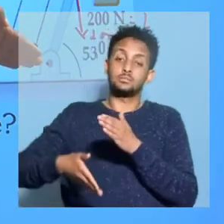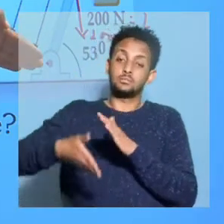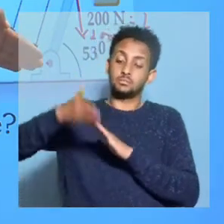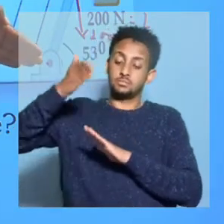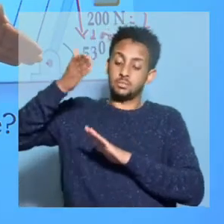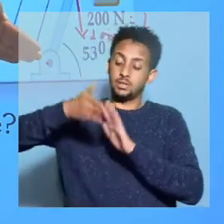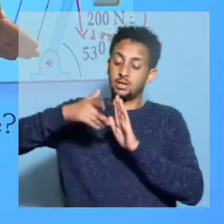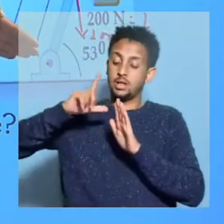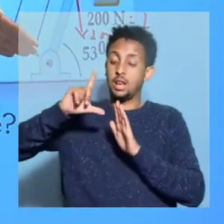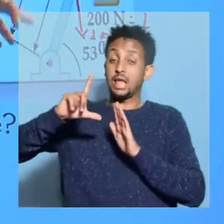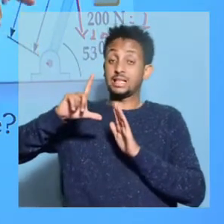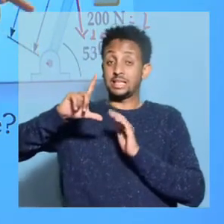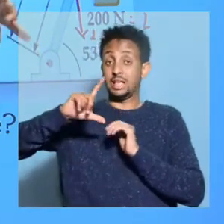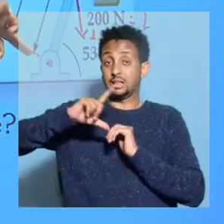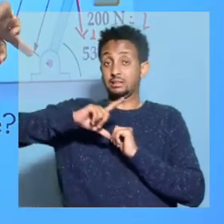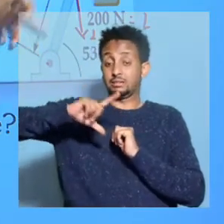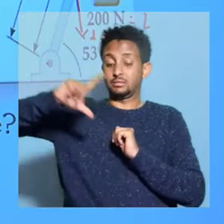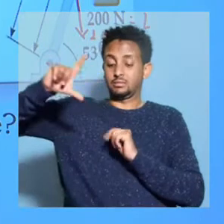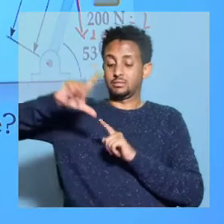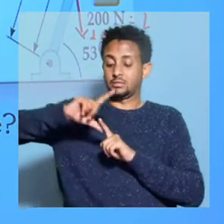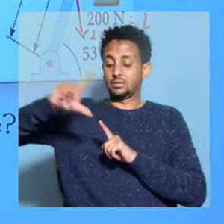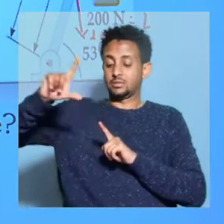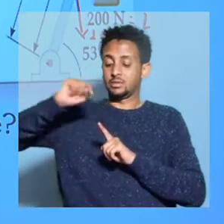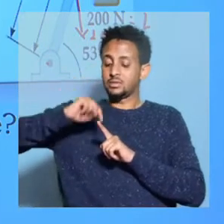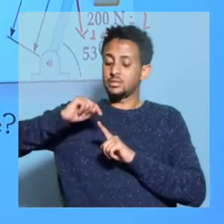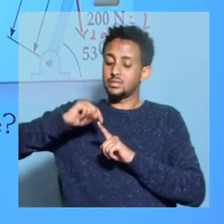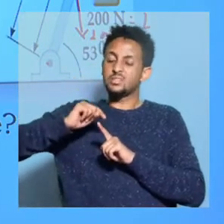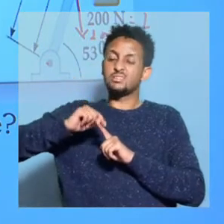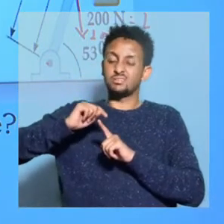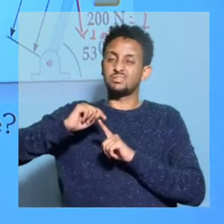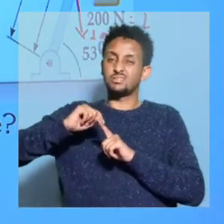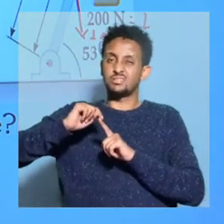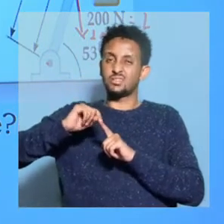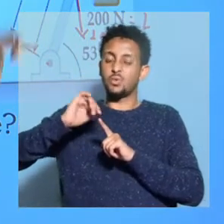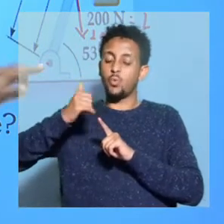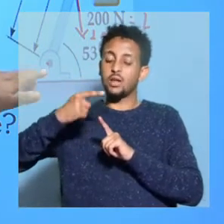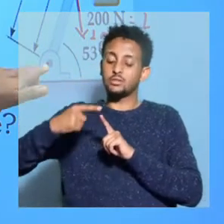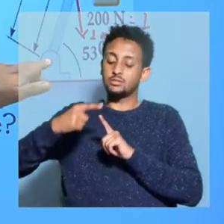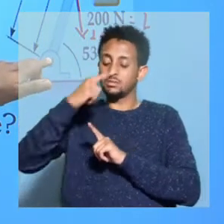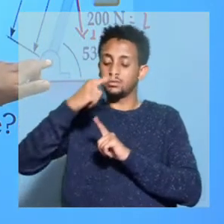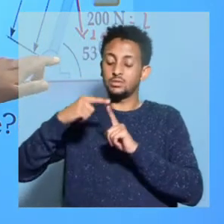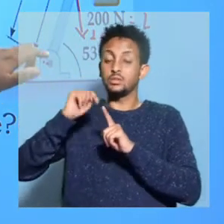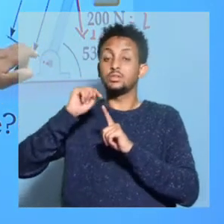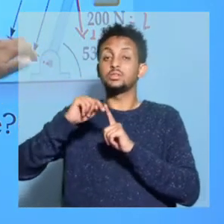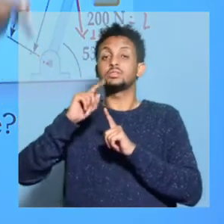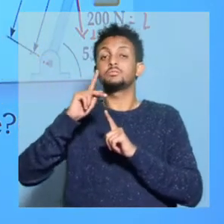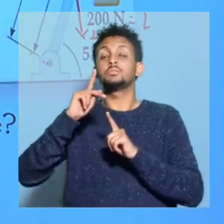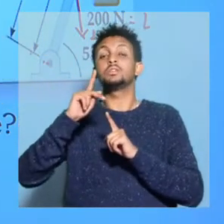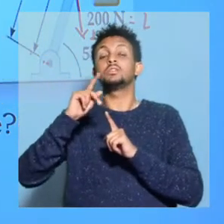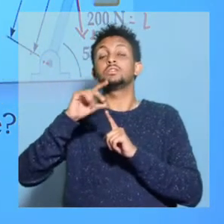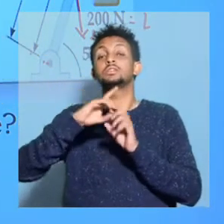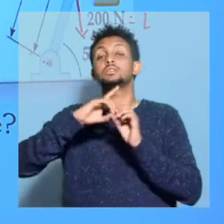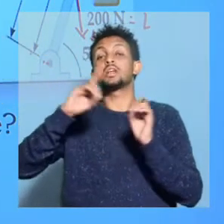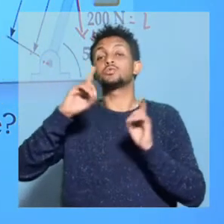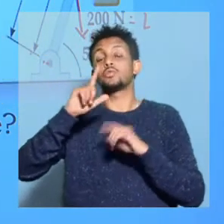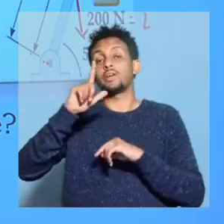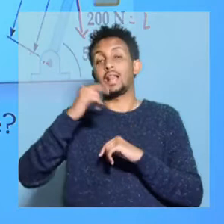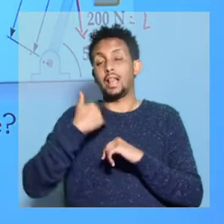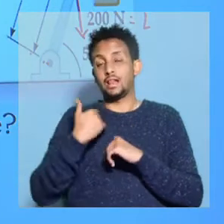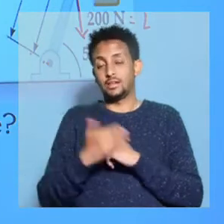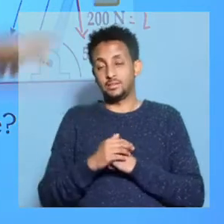bar has length L. This force is exerted at this point, meaning from the pivot at a distance of